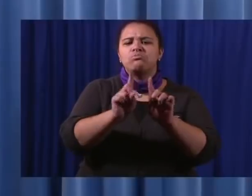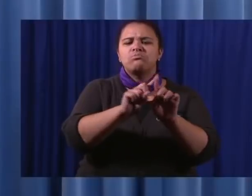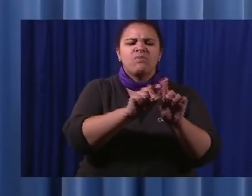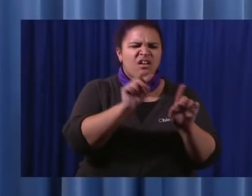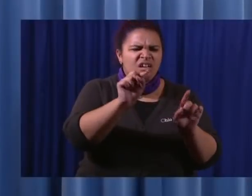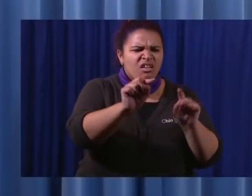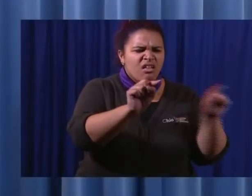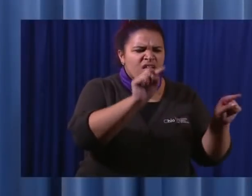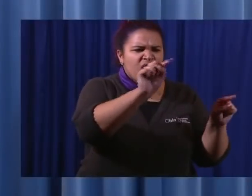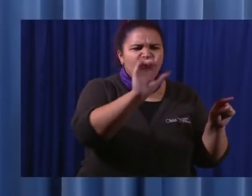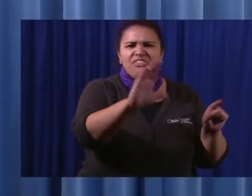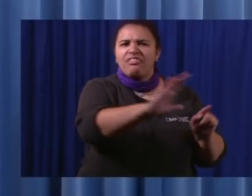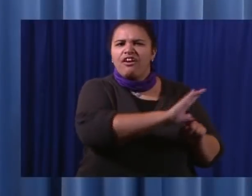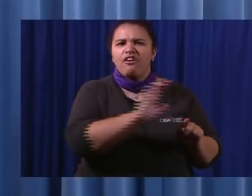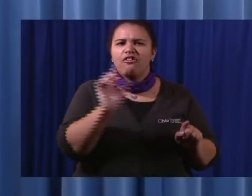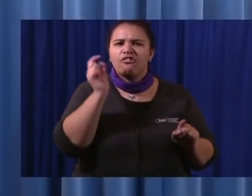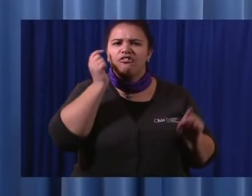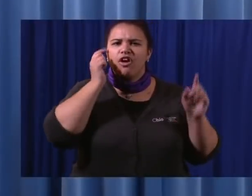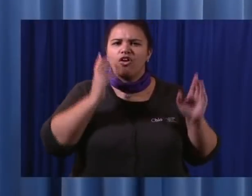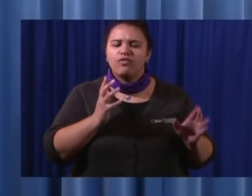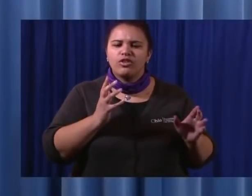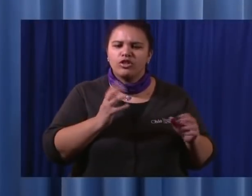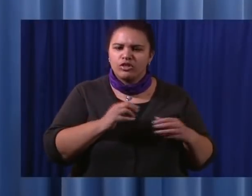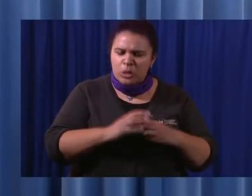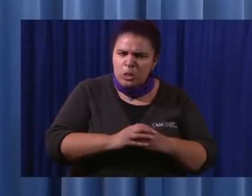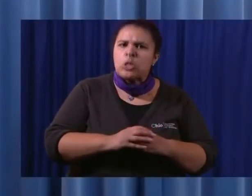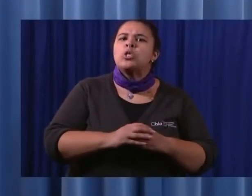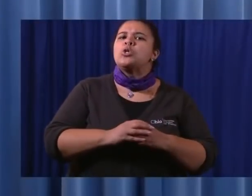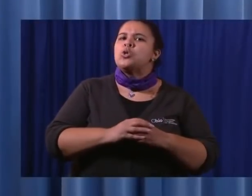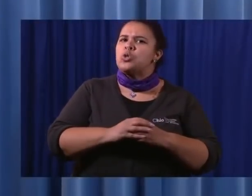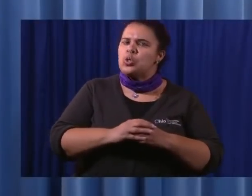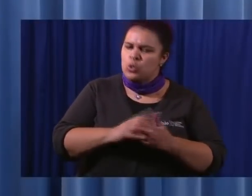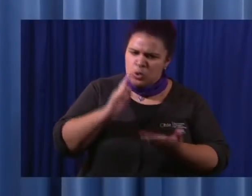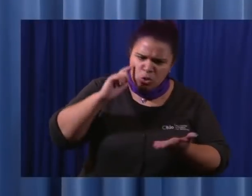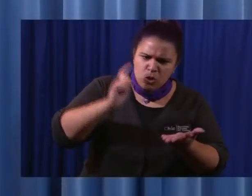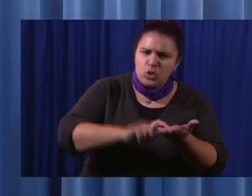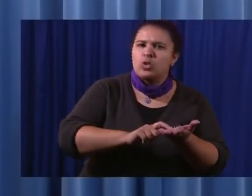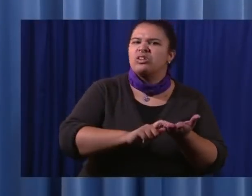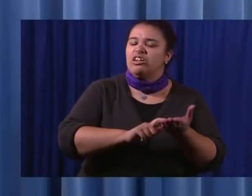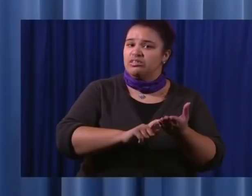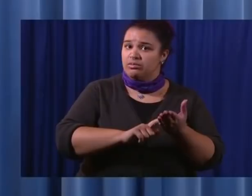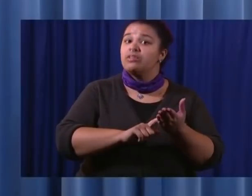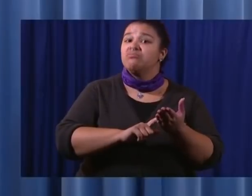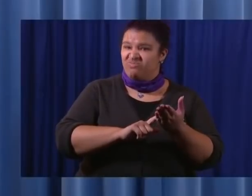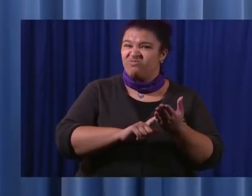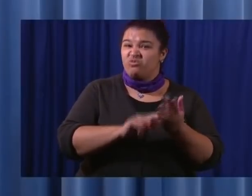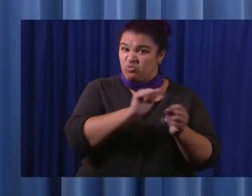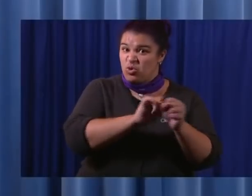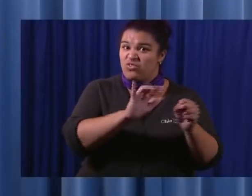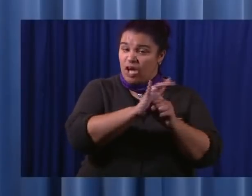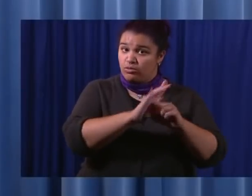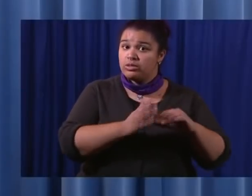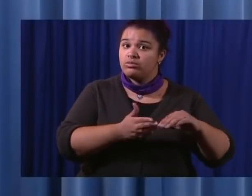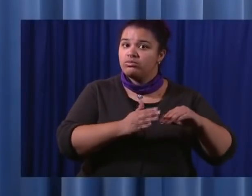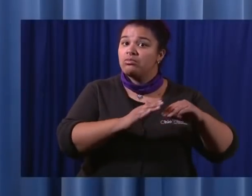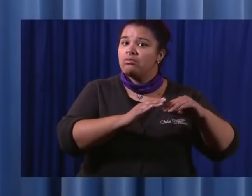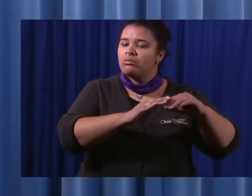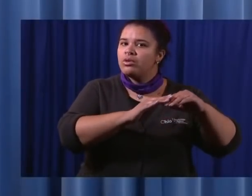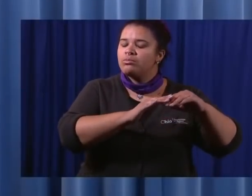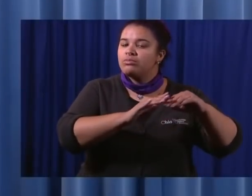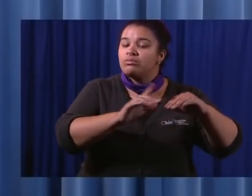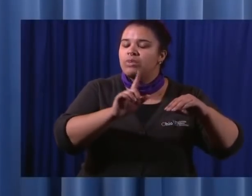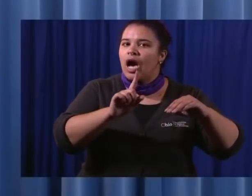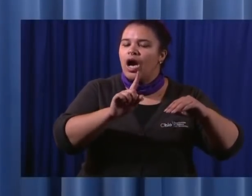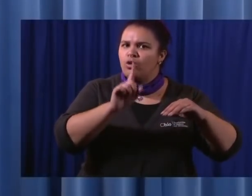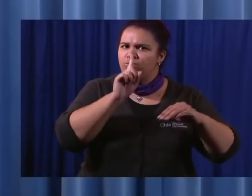had more than just an uptake of new cases. They've actually had a resurgence in multiple counties.